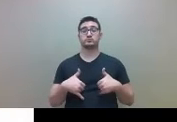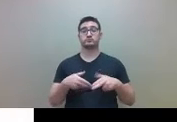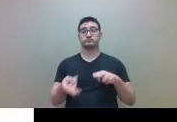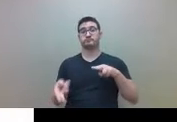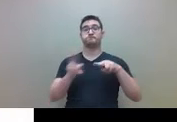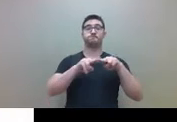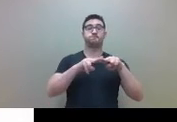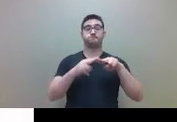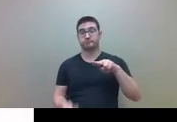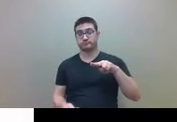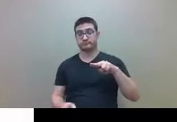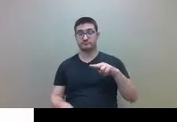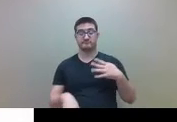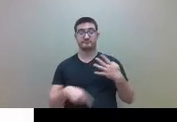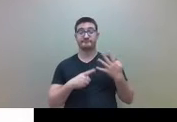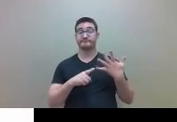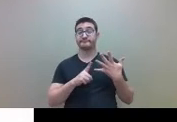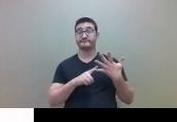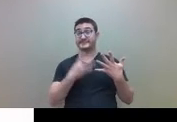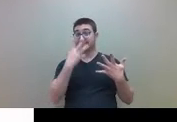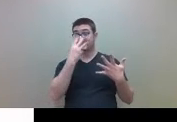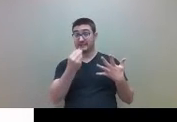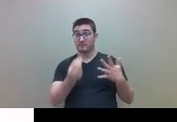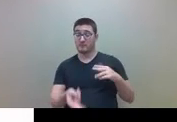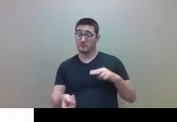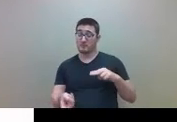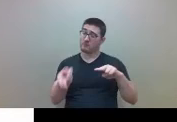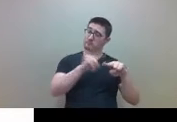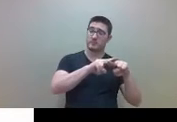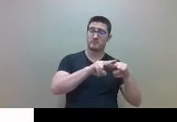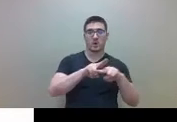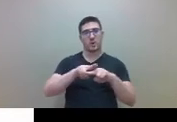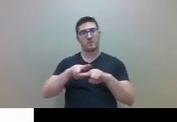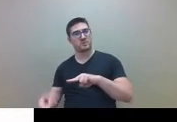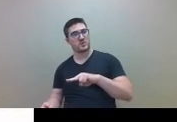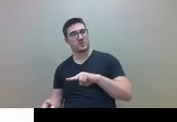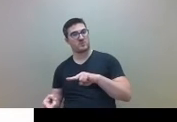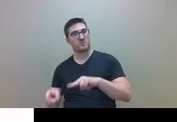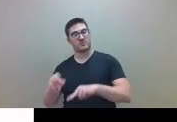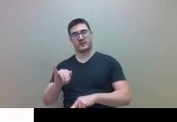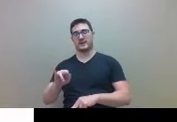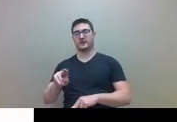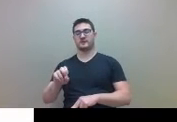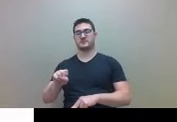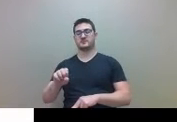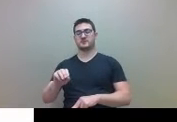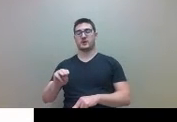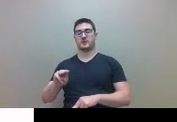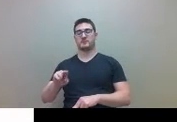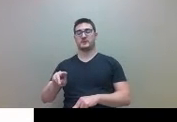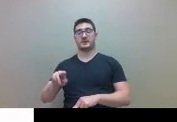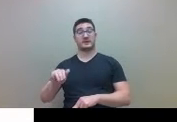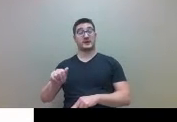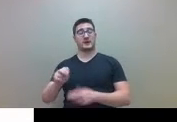sleep patterns. You might sleep more or you might sleep much less. Insomnia is usually a big sign.